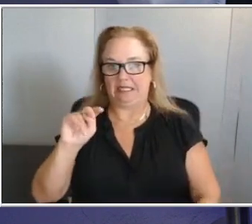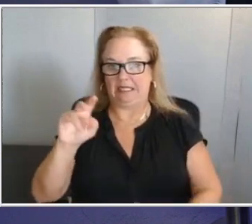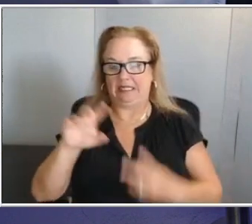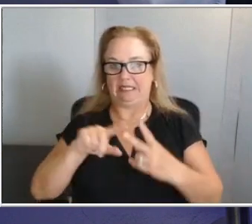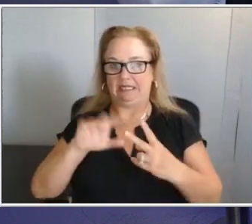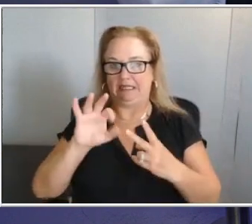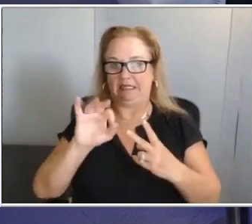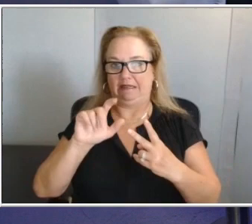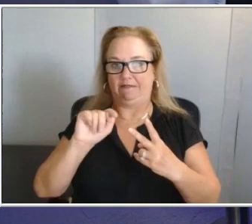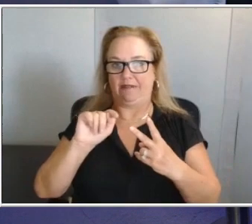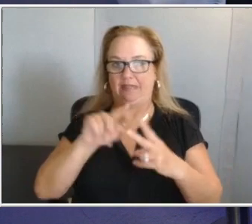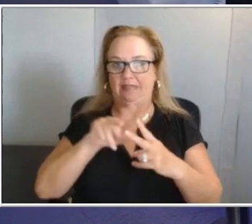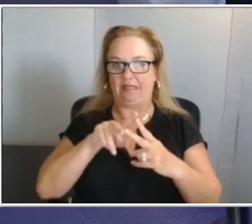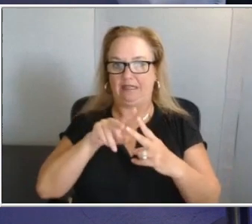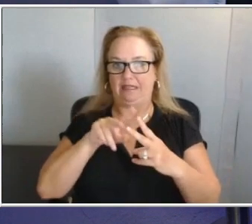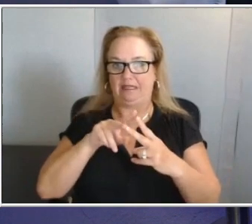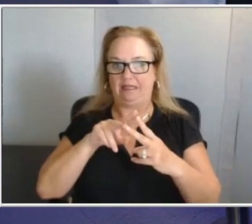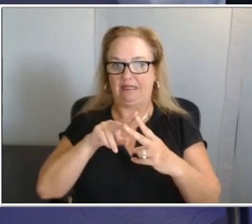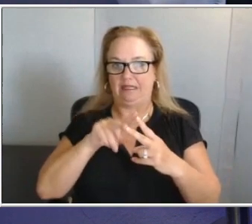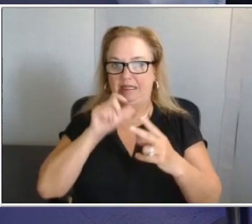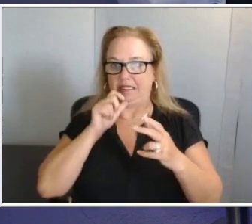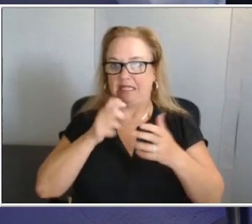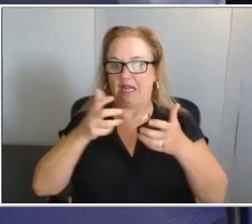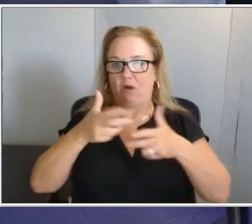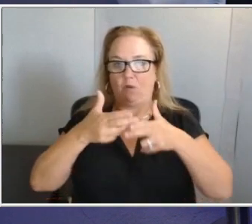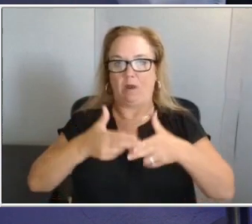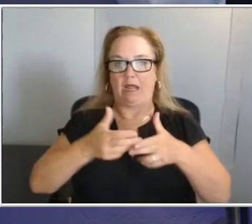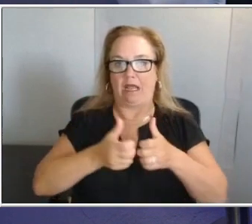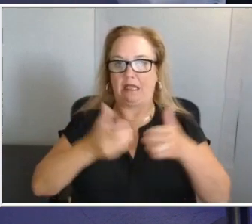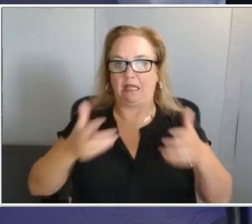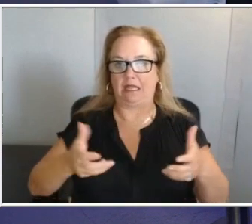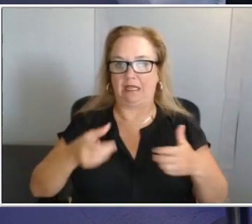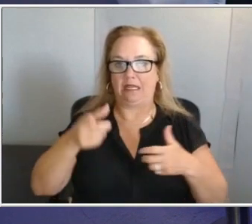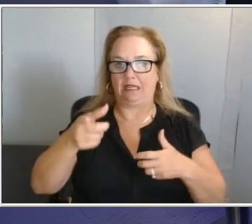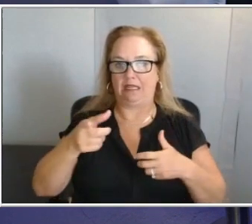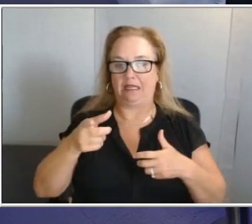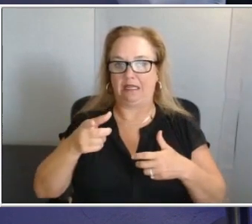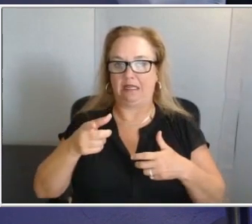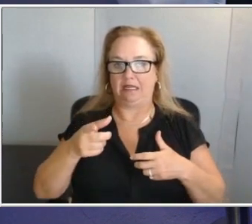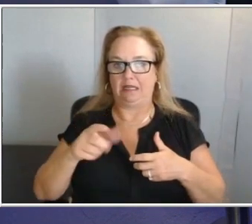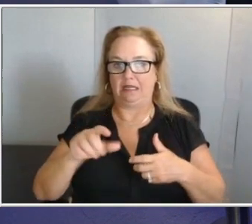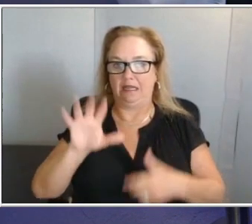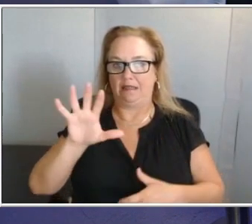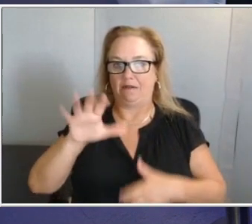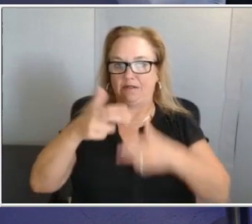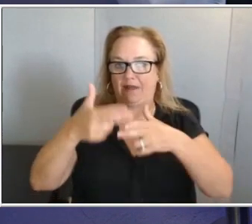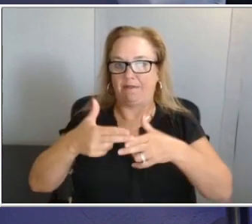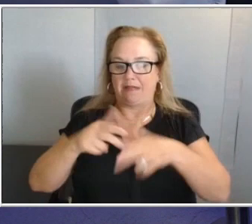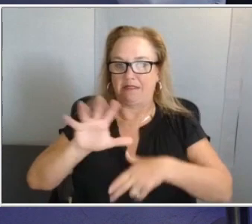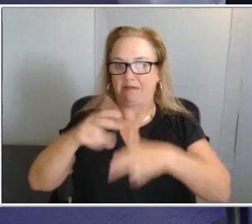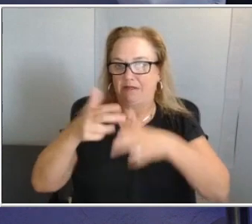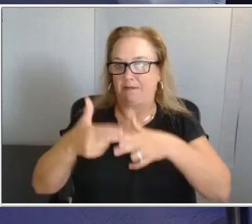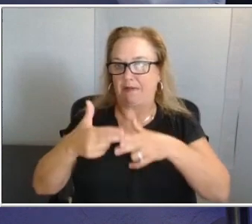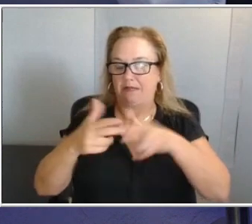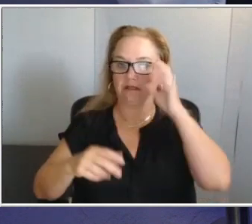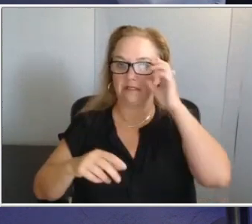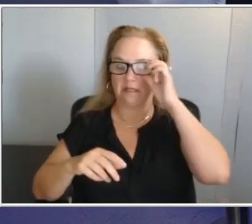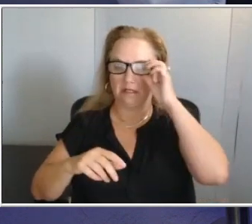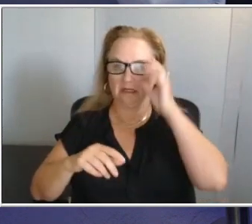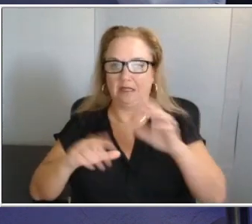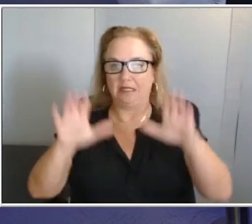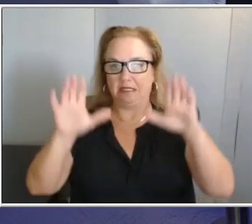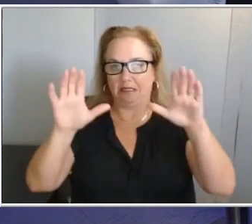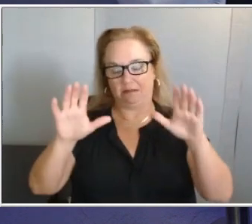home. Skin and fat does not weigh much. That was actually only 5 pounds. So it's pretty amazing